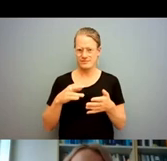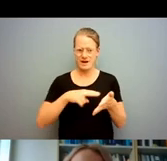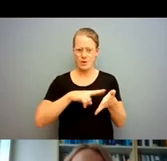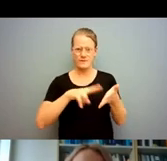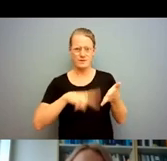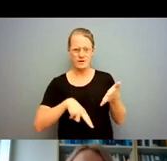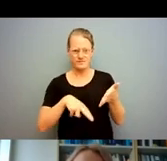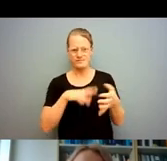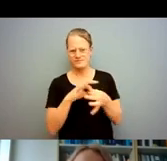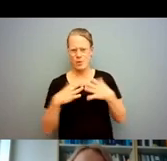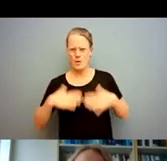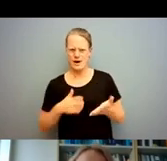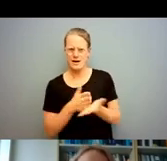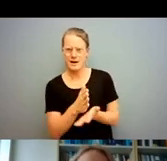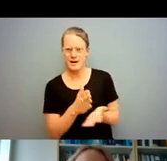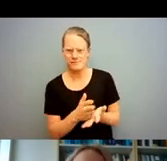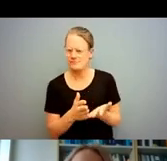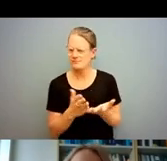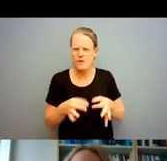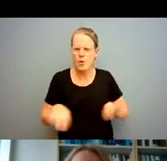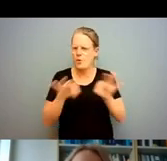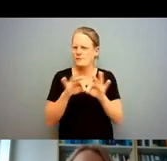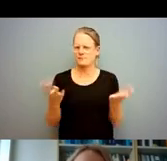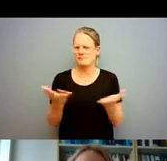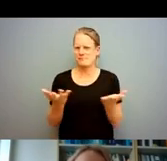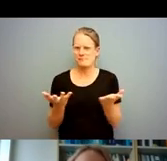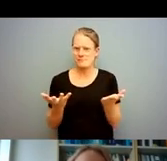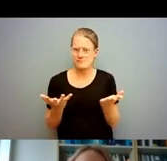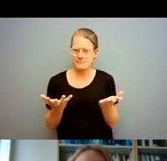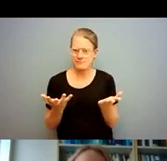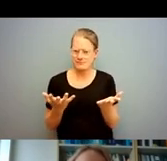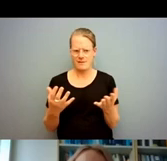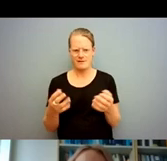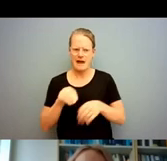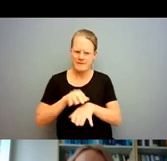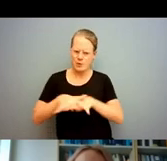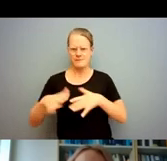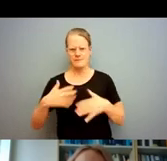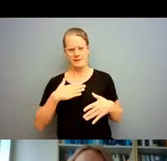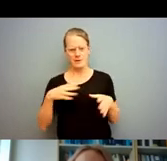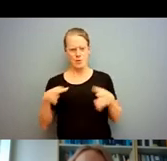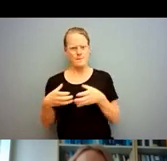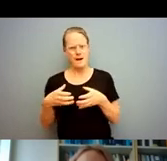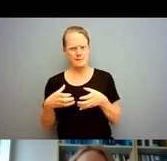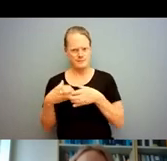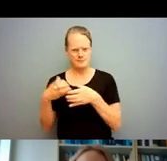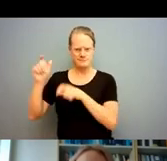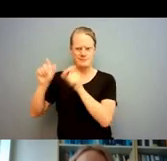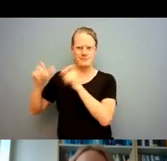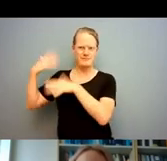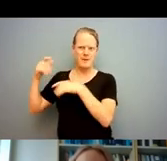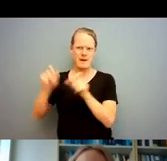this seminar? Why is this important also when you talk about the rights on the national